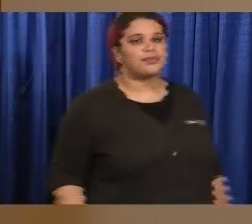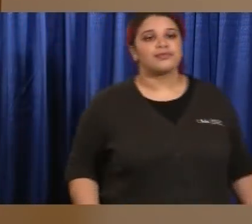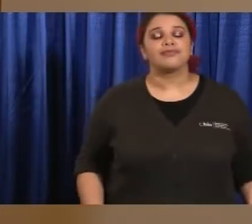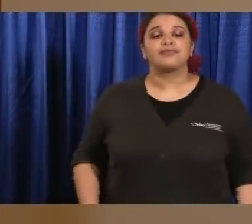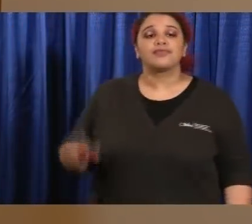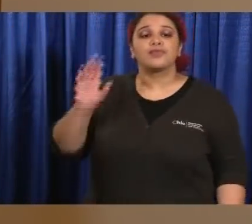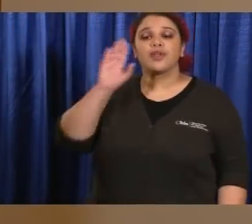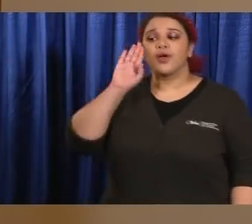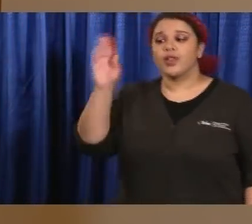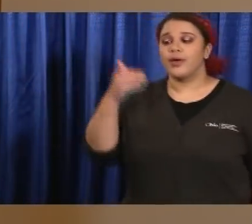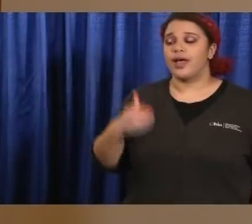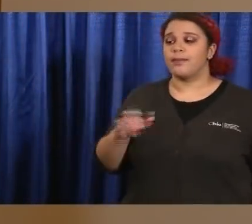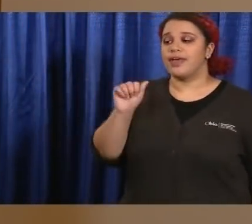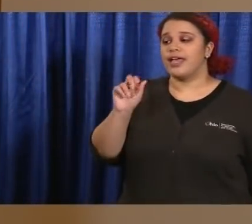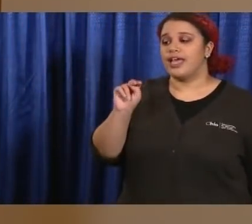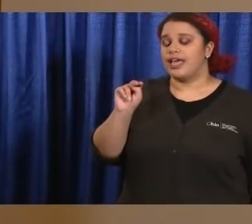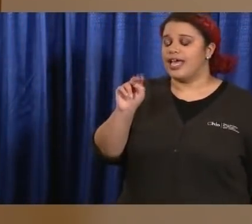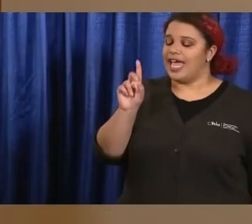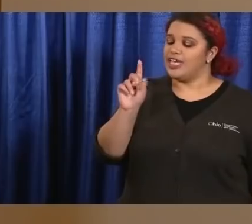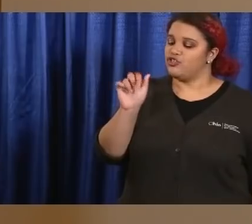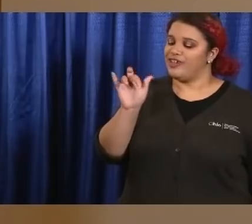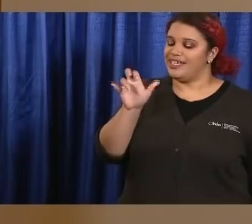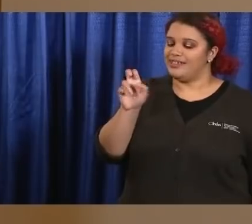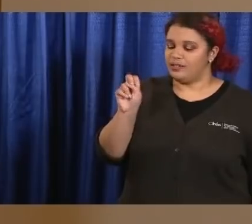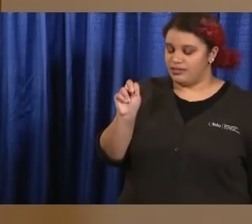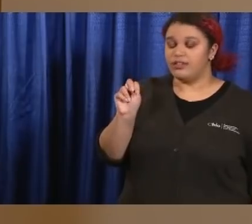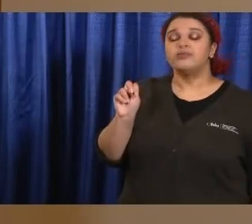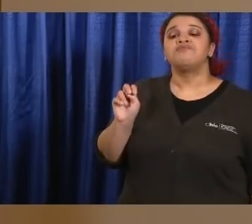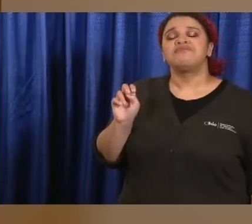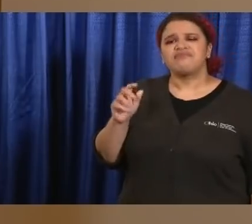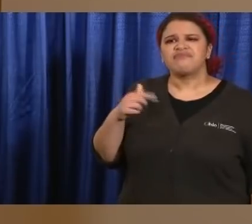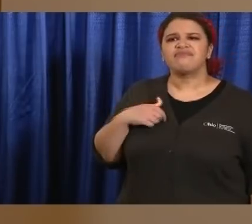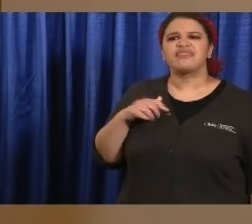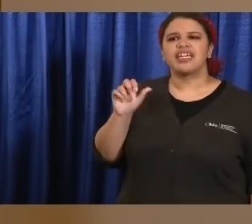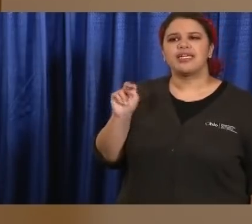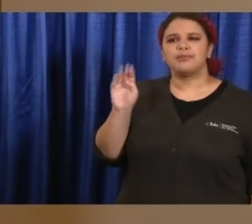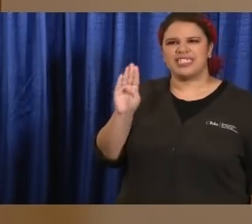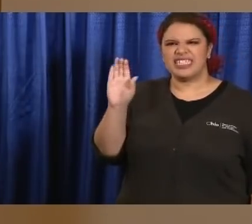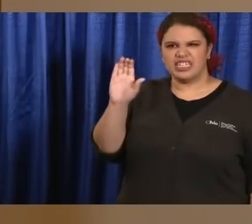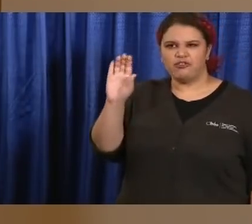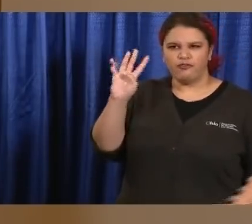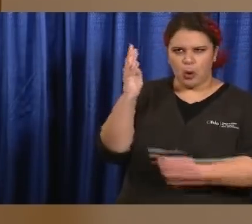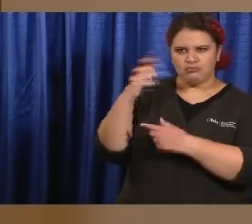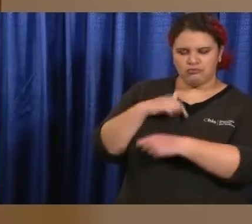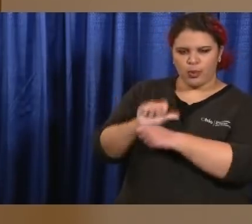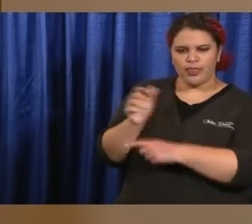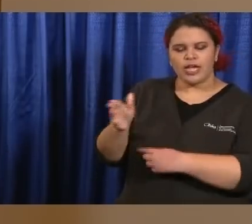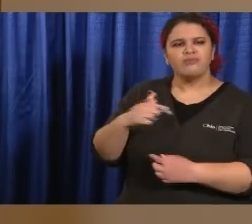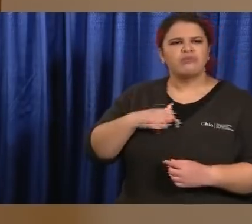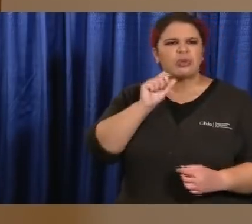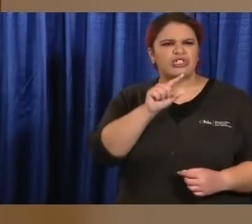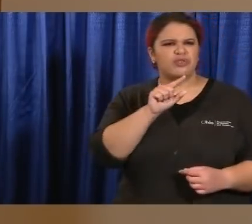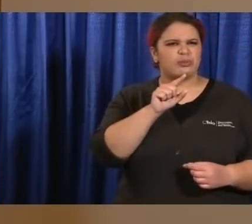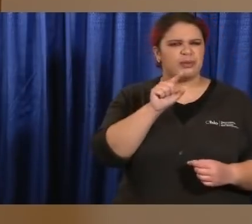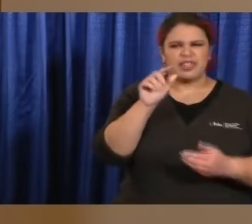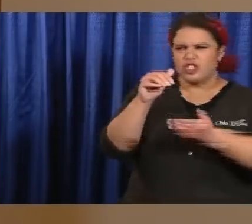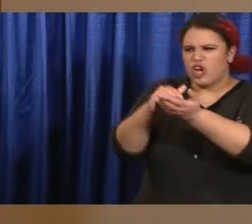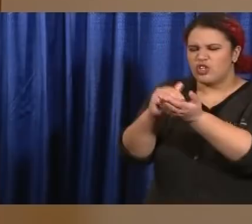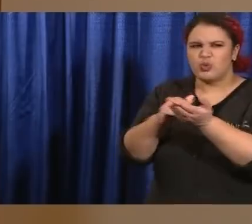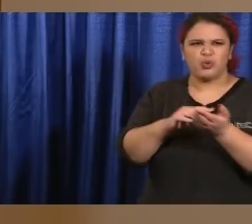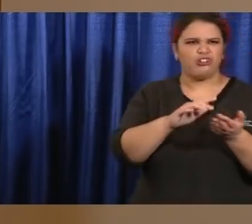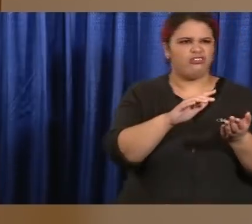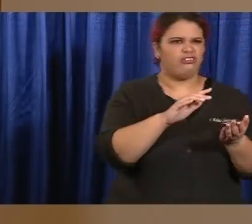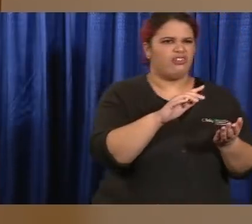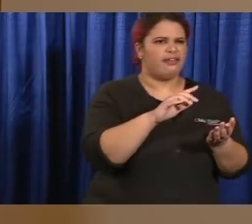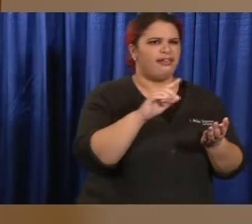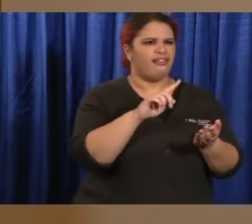Adrienne Robbins, NBC4, and Dr. Acton, my question may be for you, it may be for the governor, but I was wondering if you could expand on how